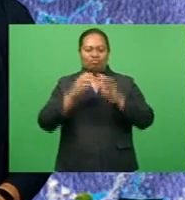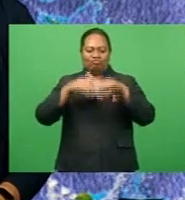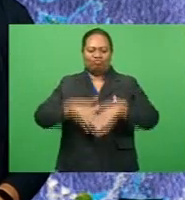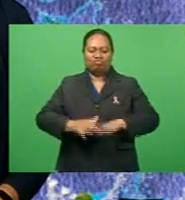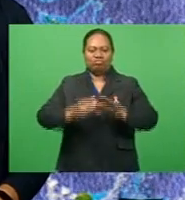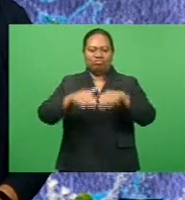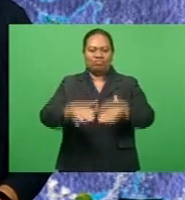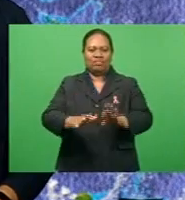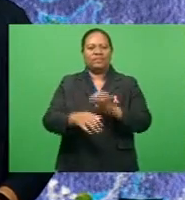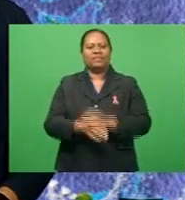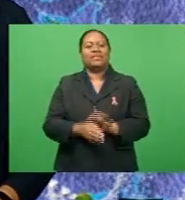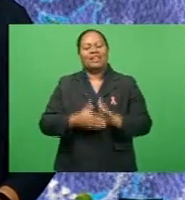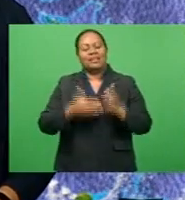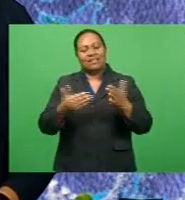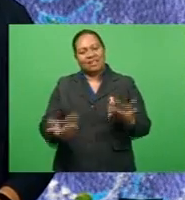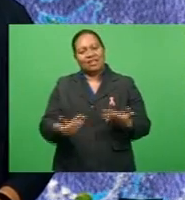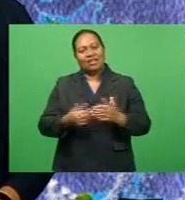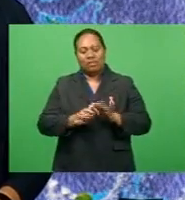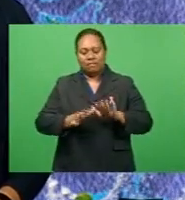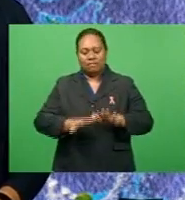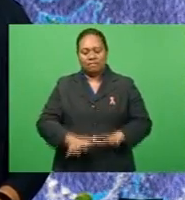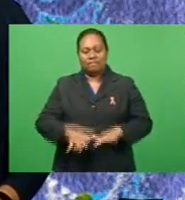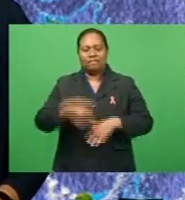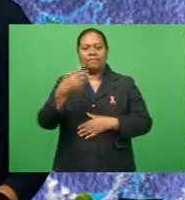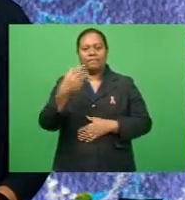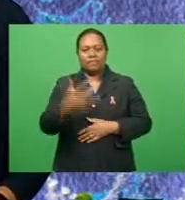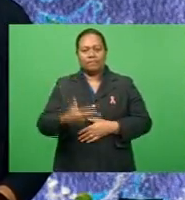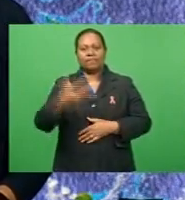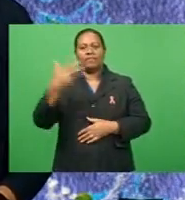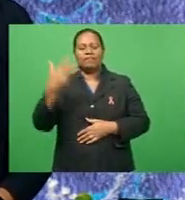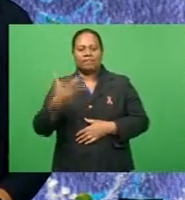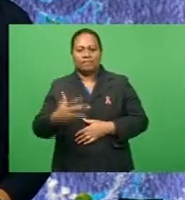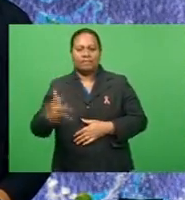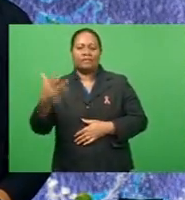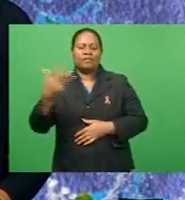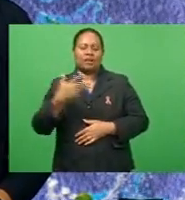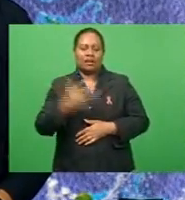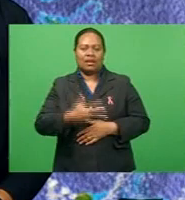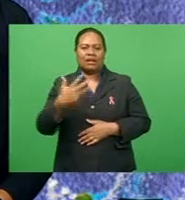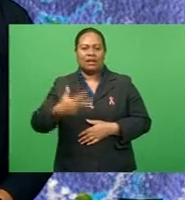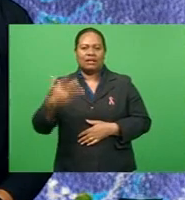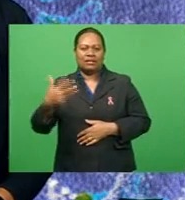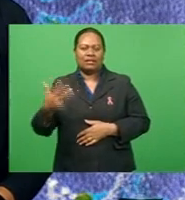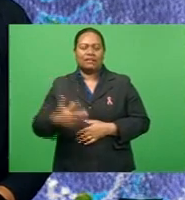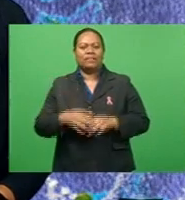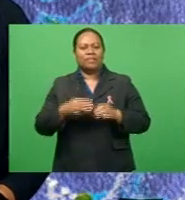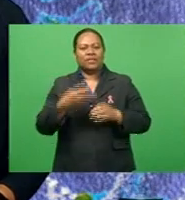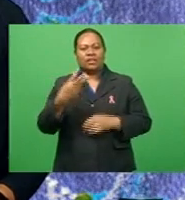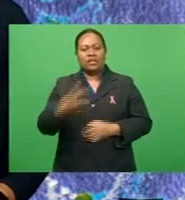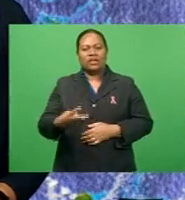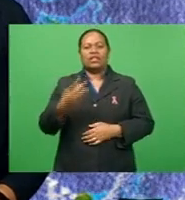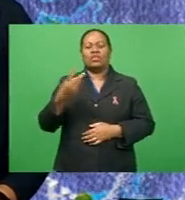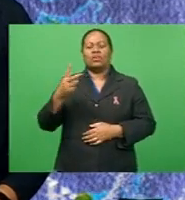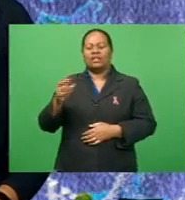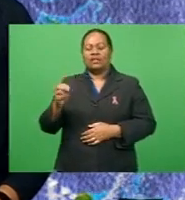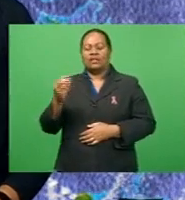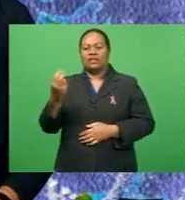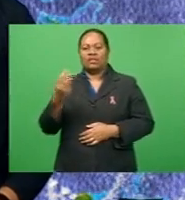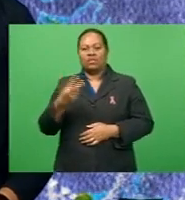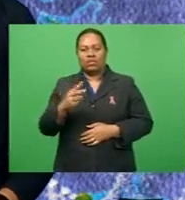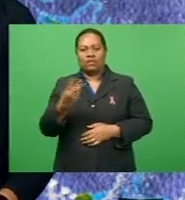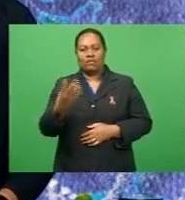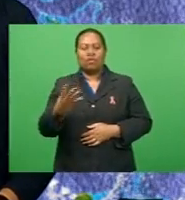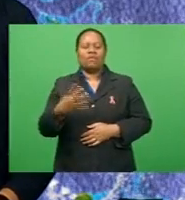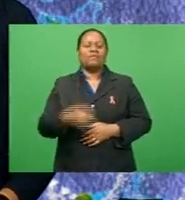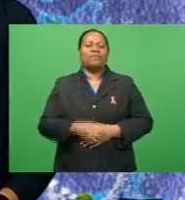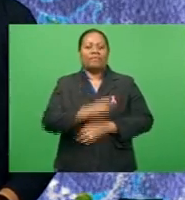seas. Turning to the tides, low tide at 9:19 p.m. with high tide at 3:24 a.m. Sunrise will